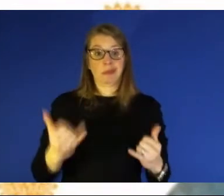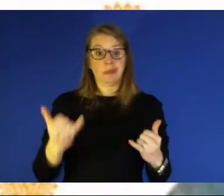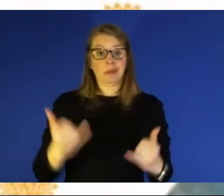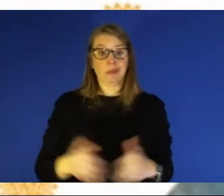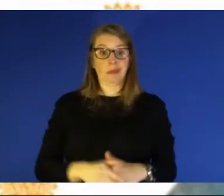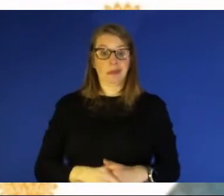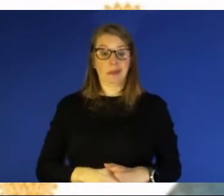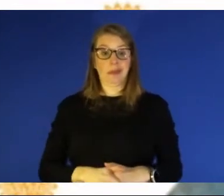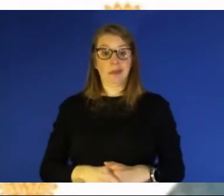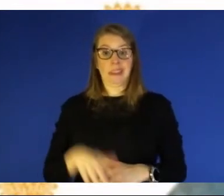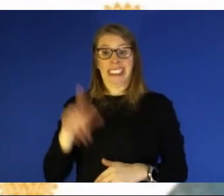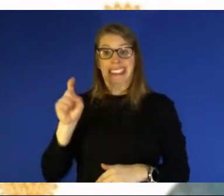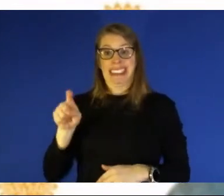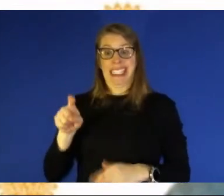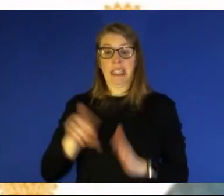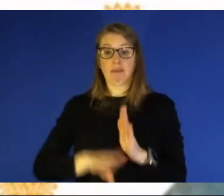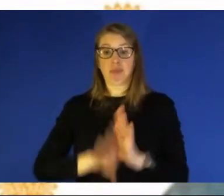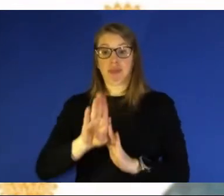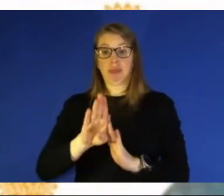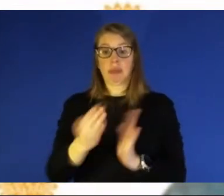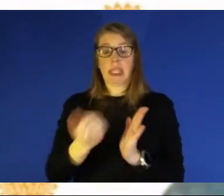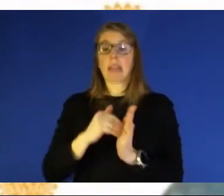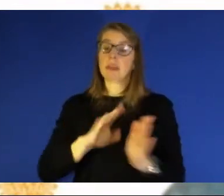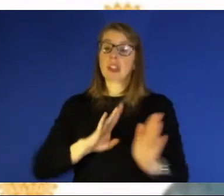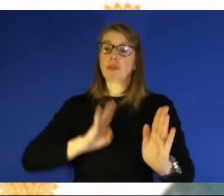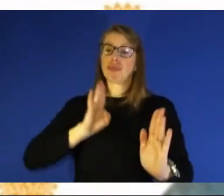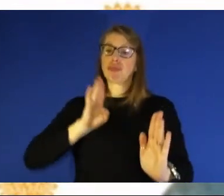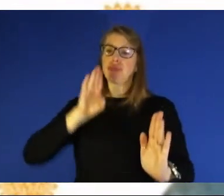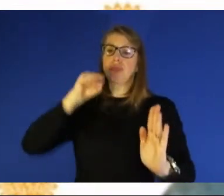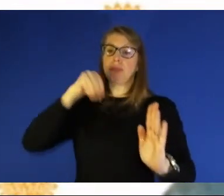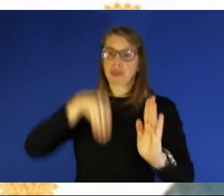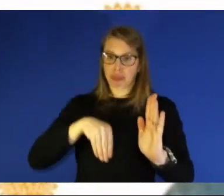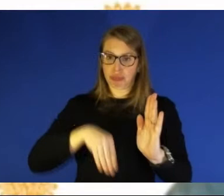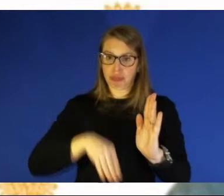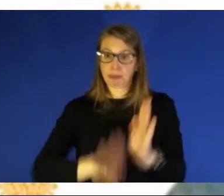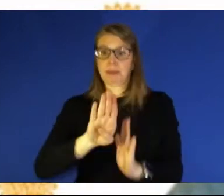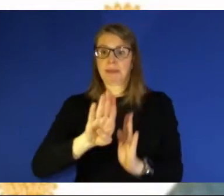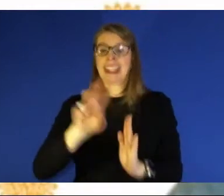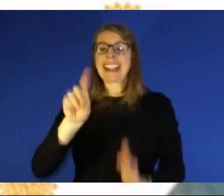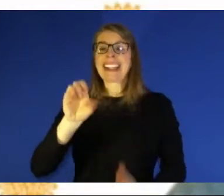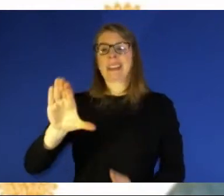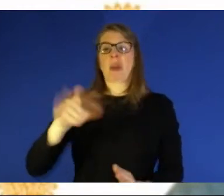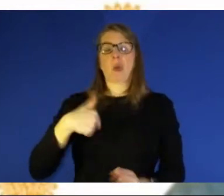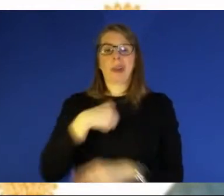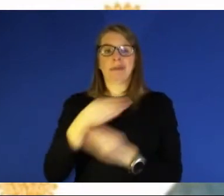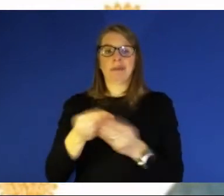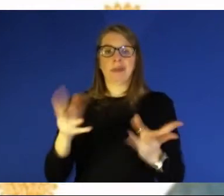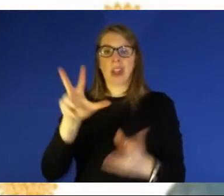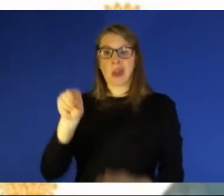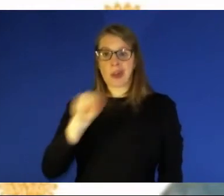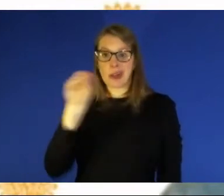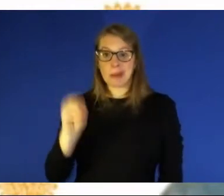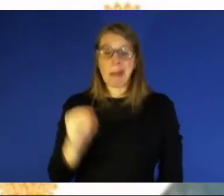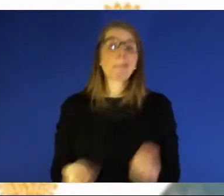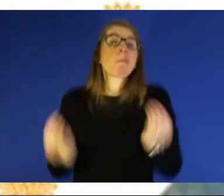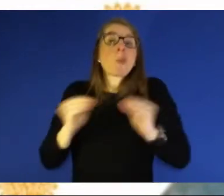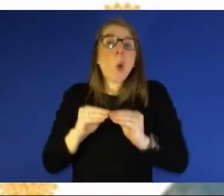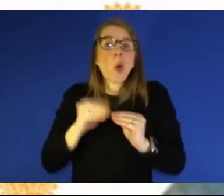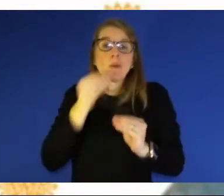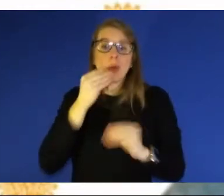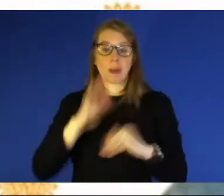need jumping back up again. So just in December, we distributed 30% higher than we